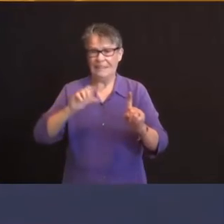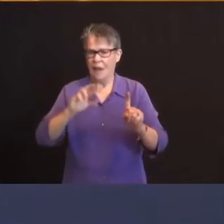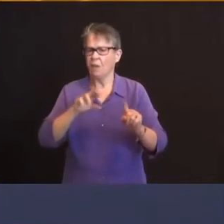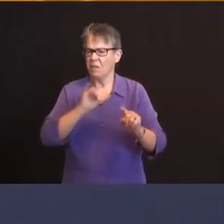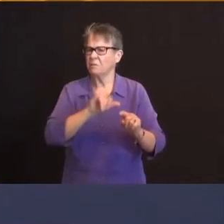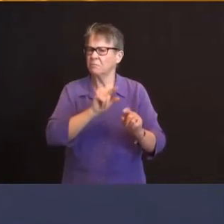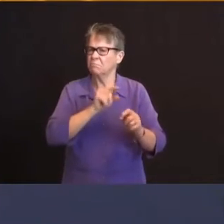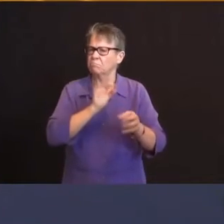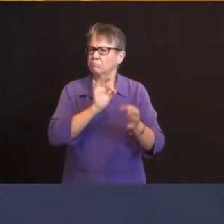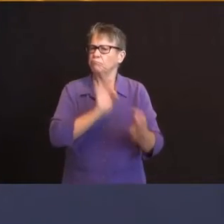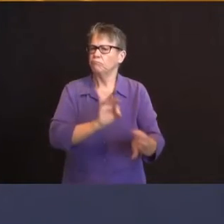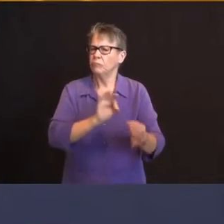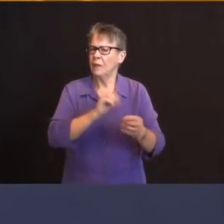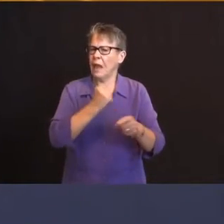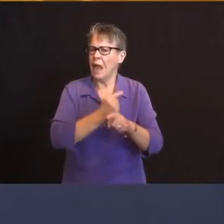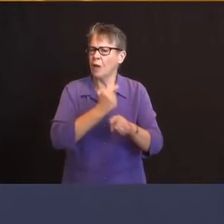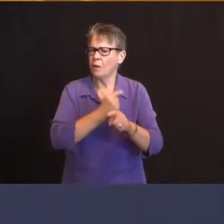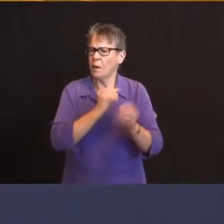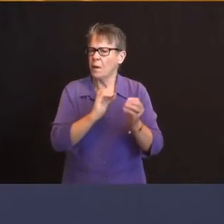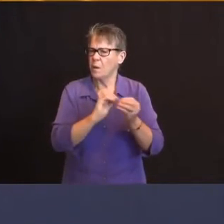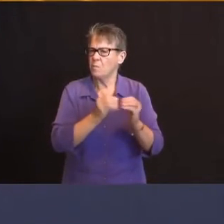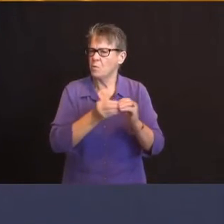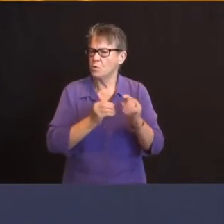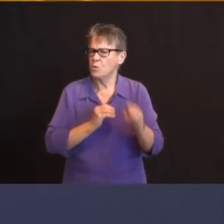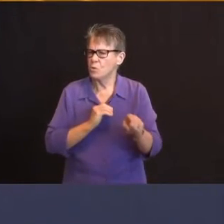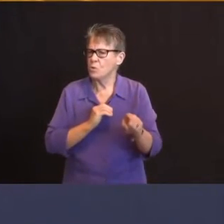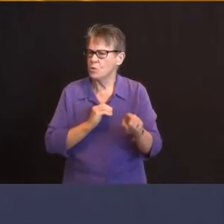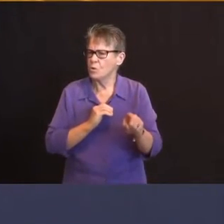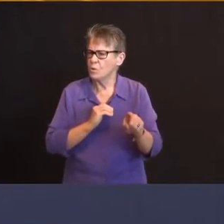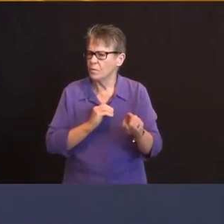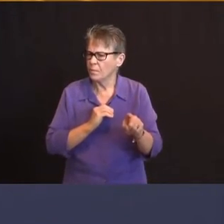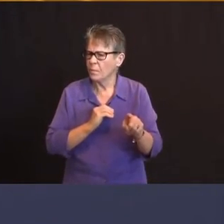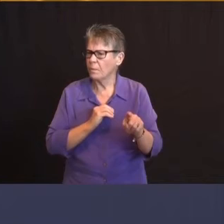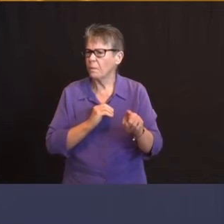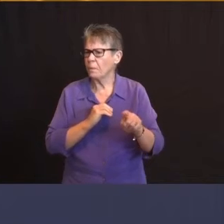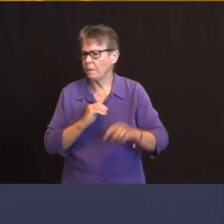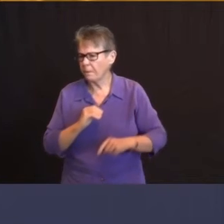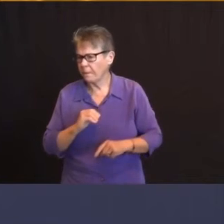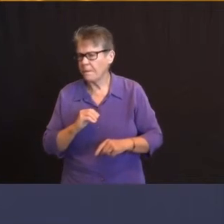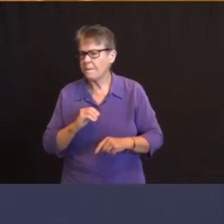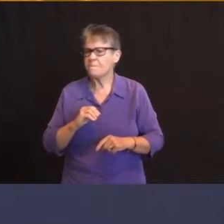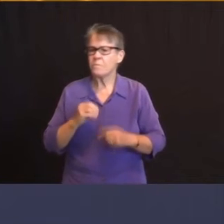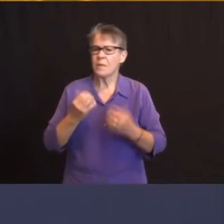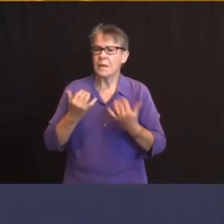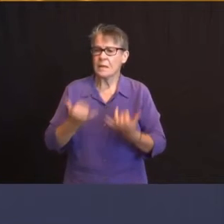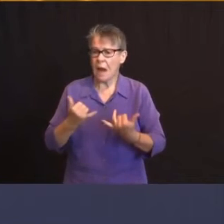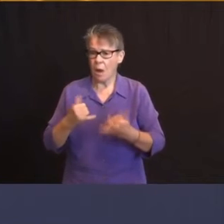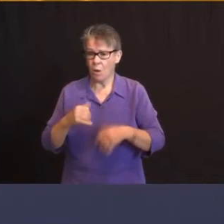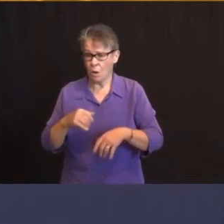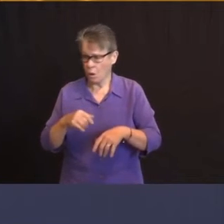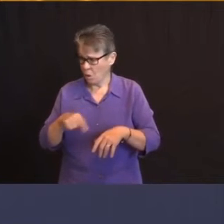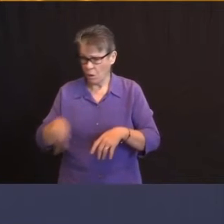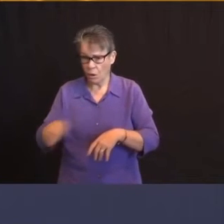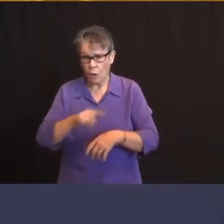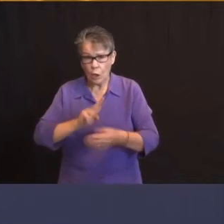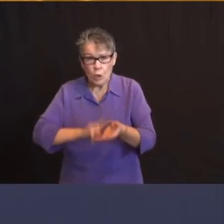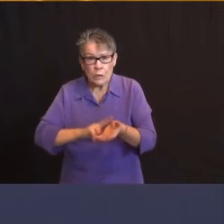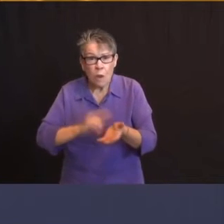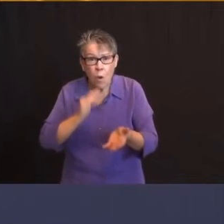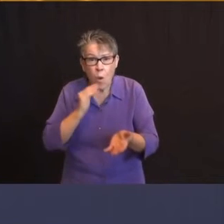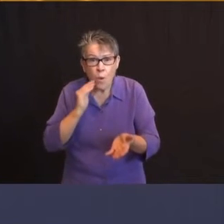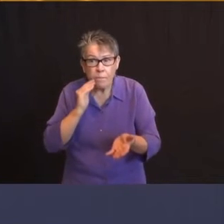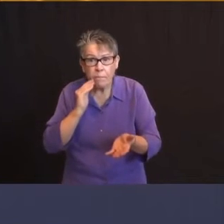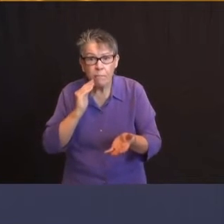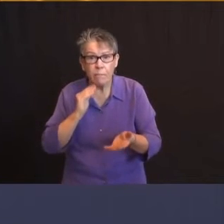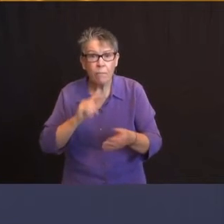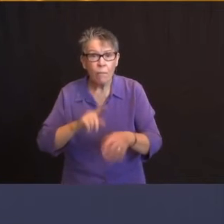other. Your last question on long-term care, how concerned are we? We're very concerned, which is why Judy and Ed have been trying to wrestle